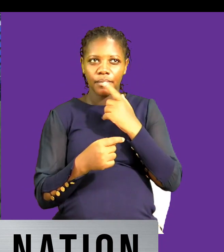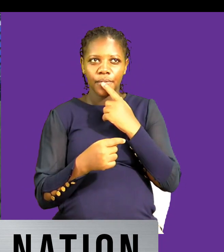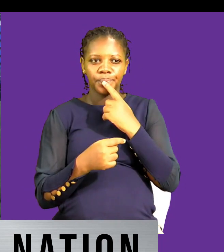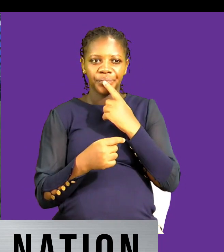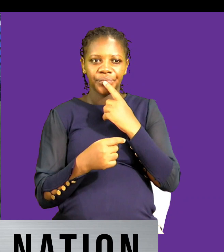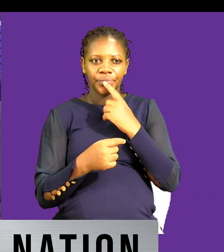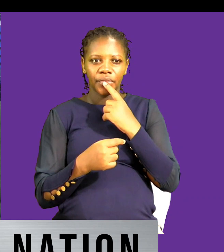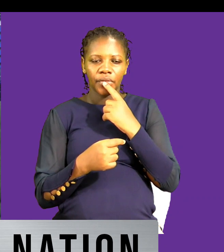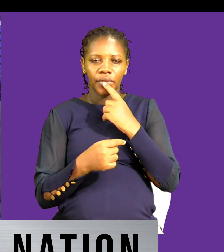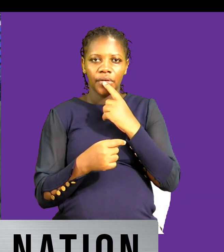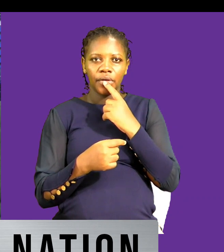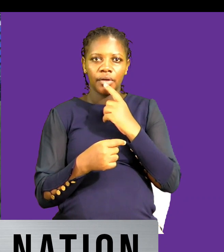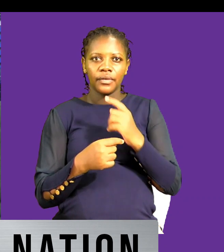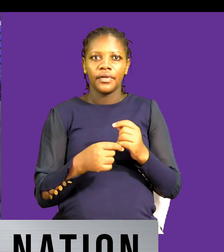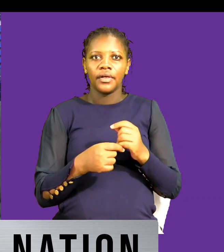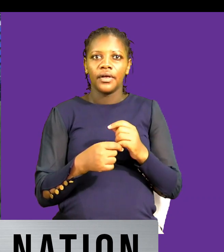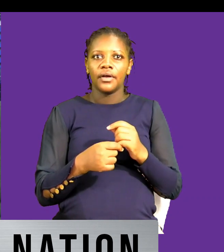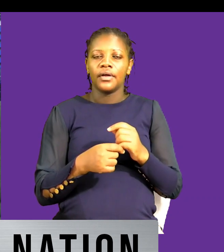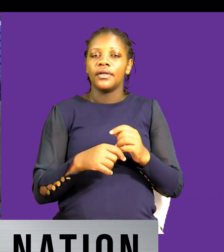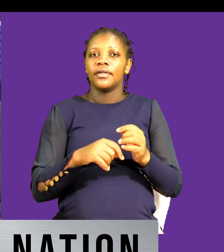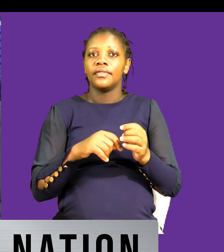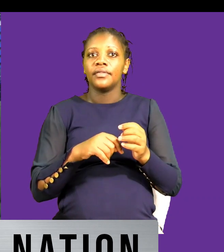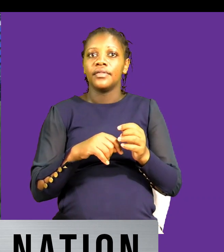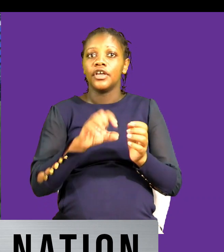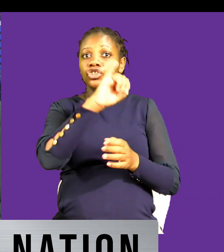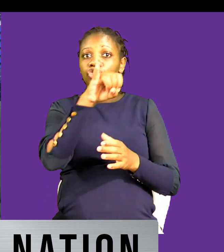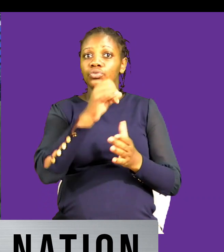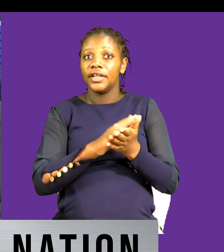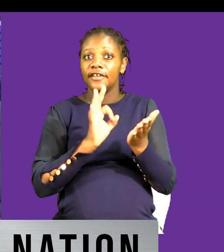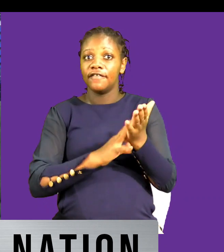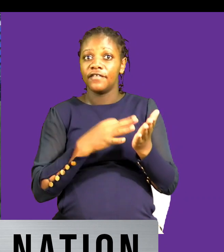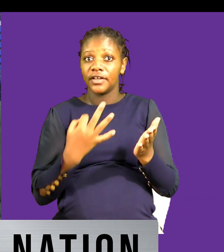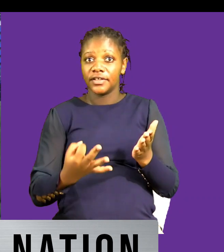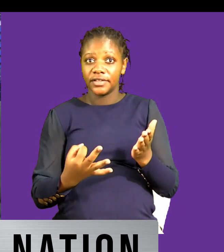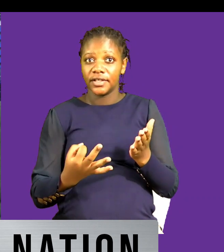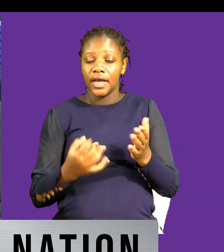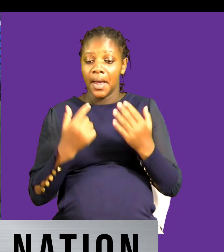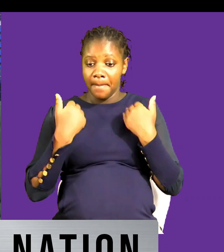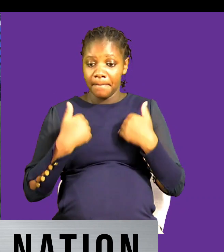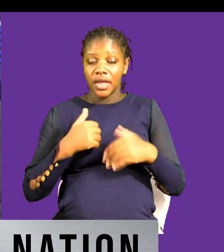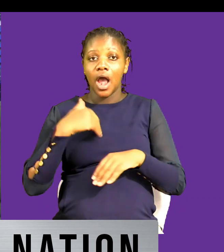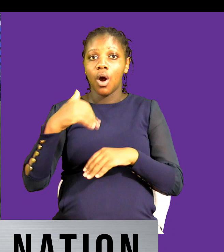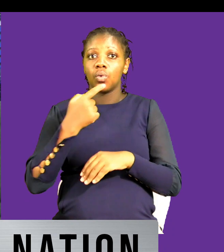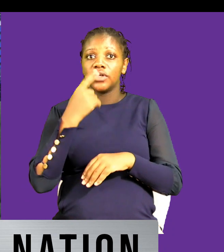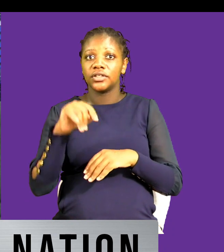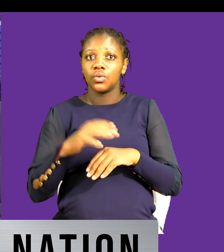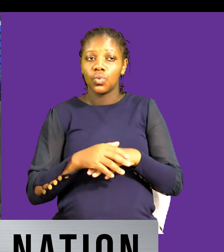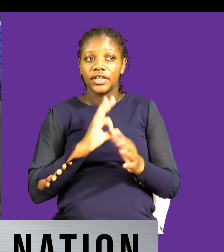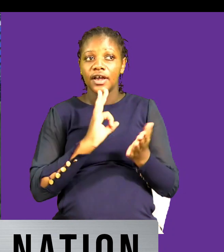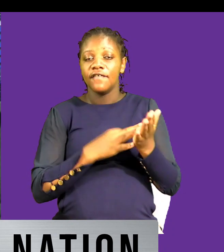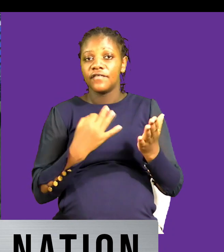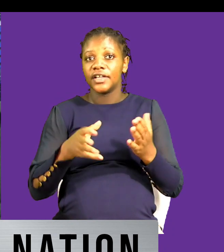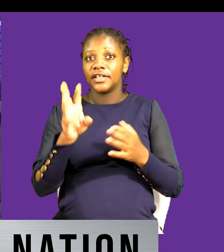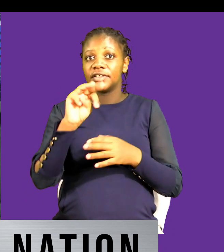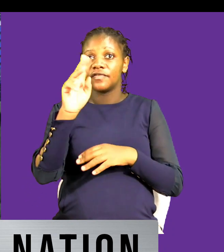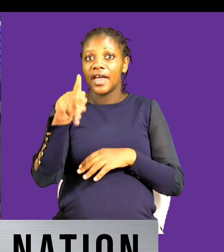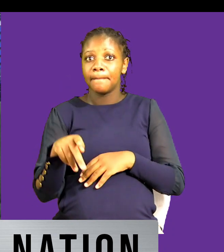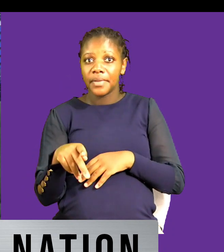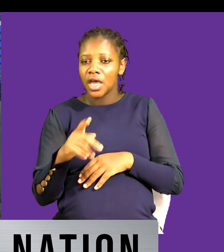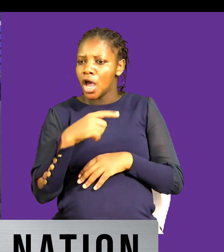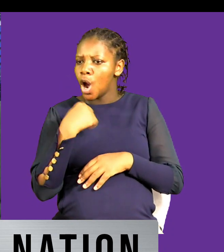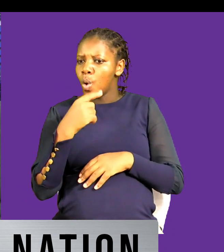I've always been saying. The failures of Jubilee, I've always said, are the failures of the members of parliament of Jubilee who